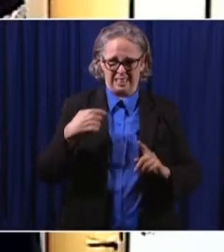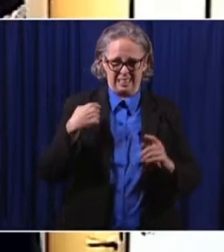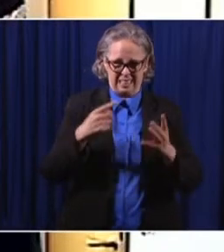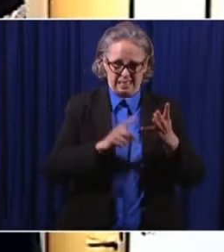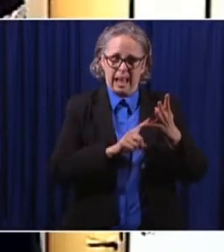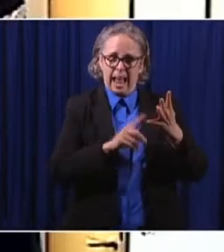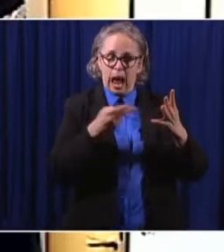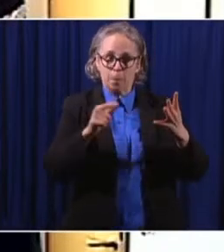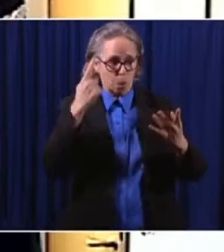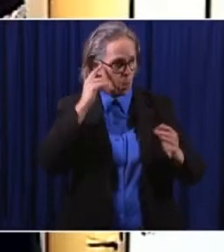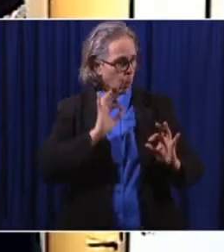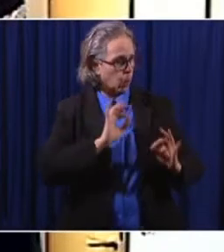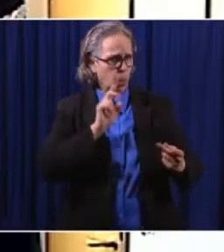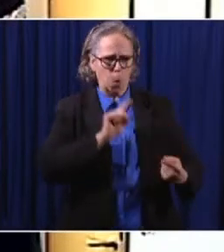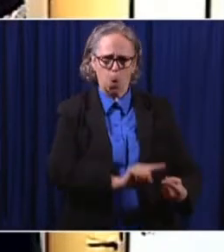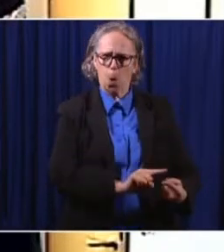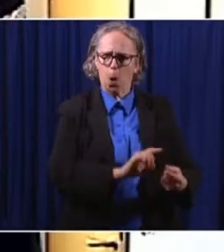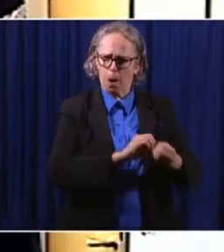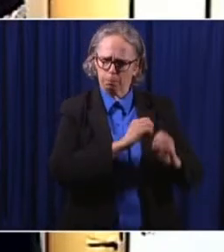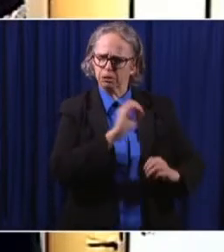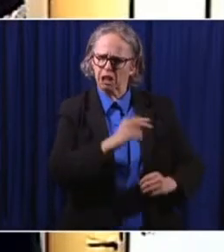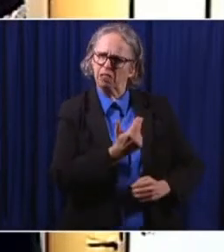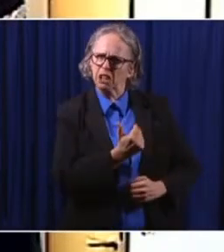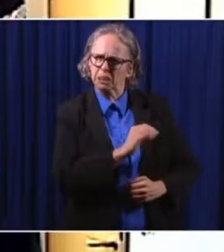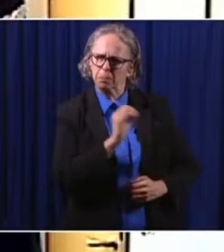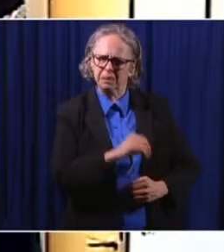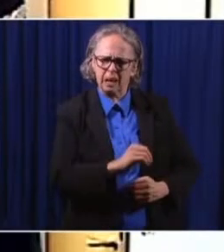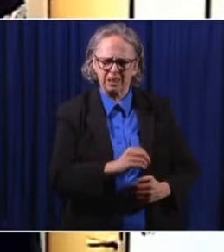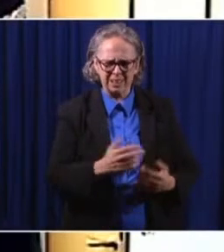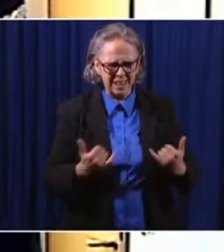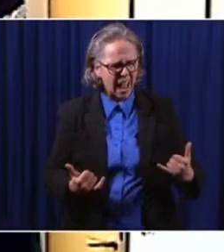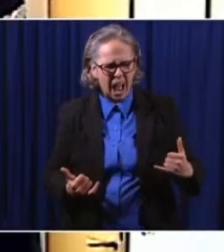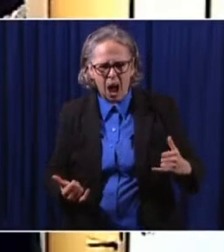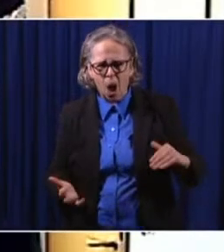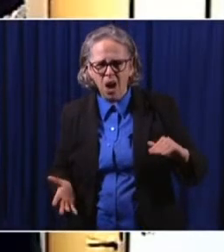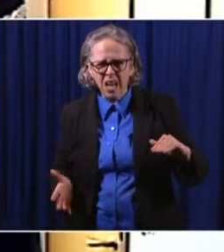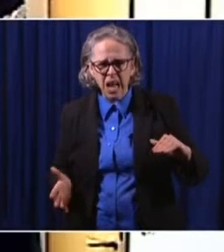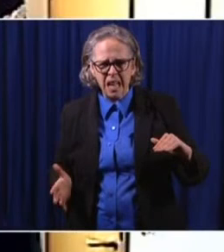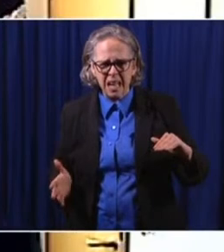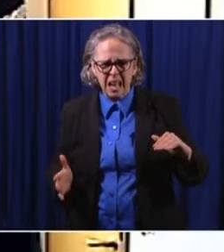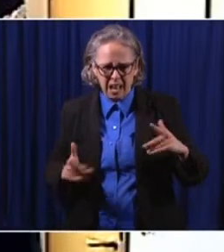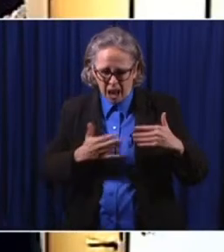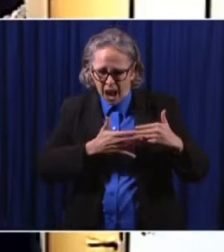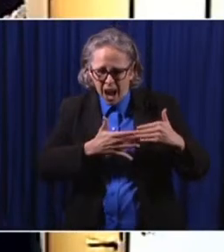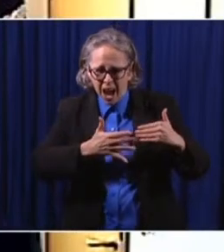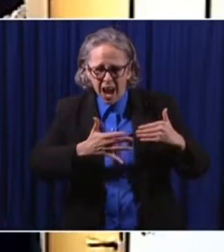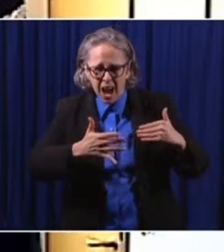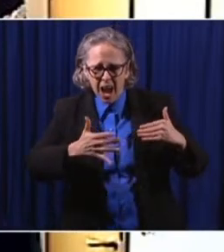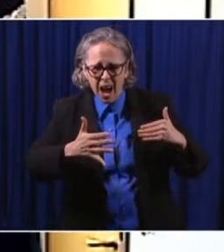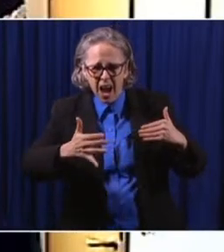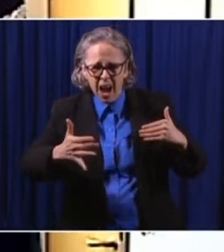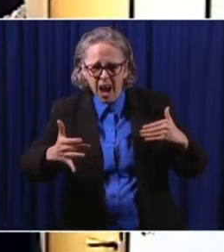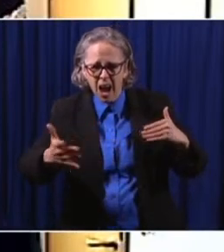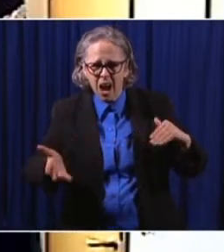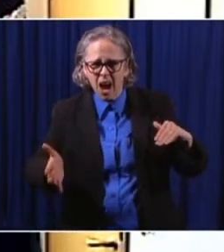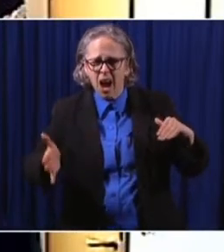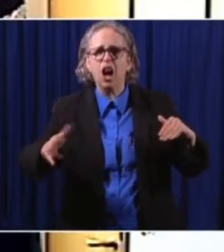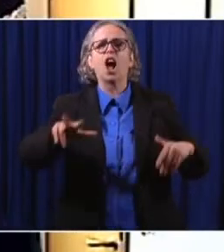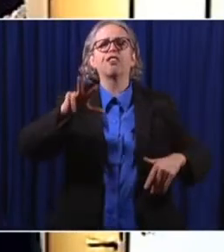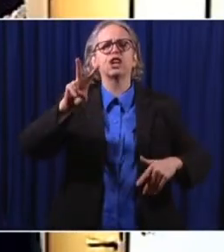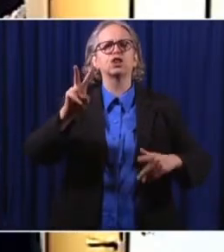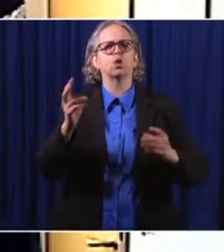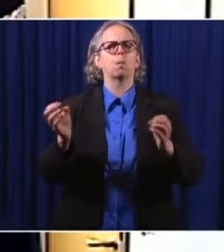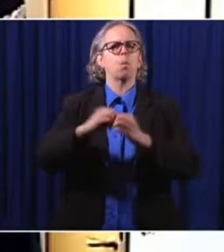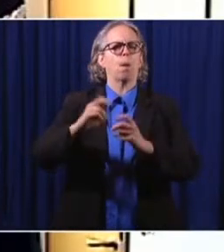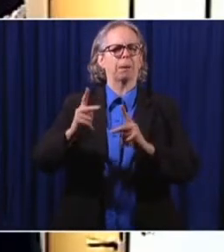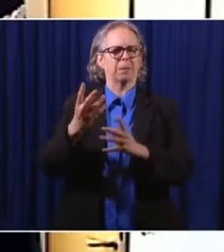enjoyed, we are actually 32 more lives lost as compared to where we were in April. And for that,